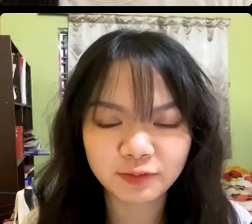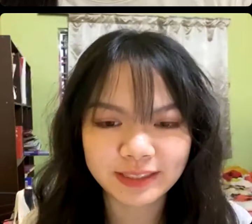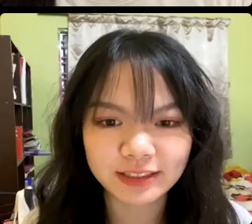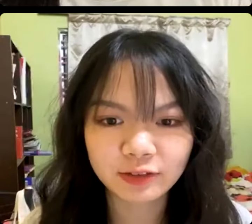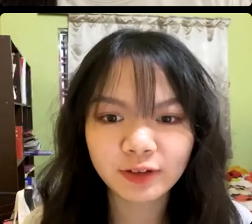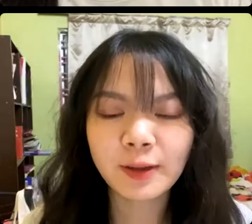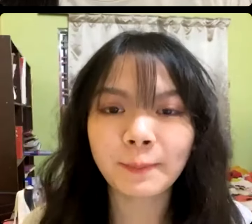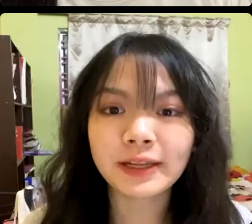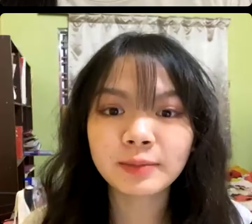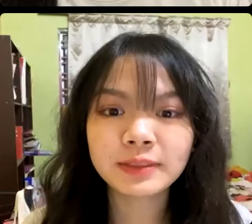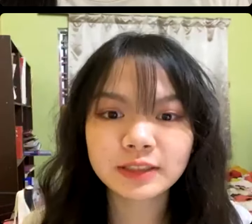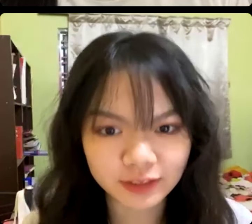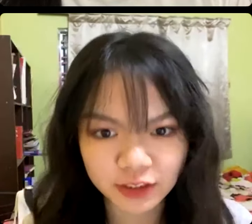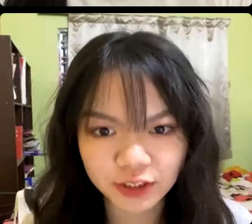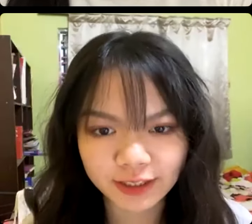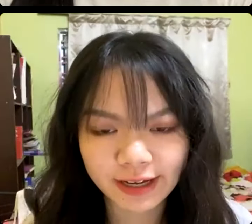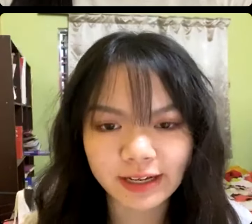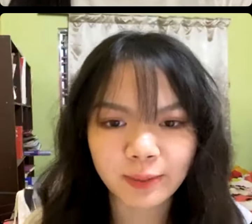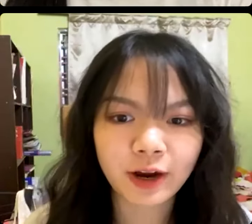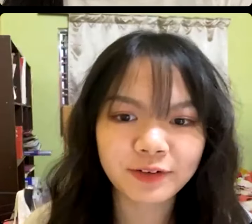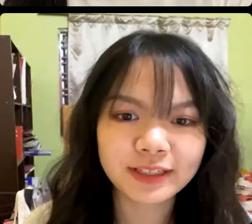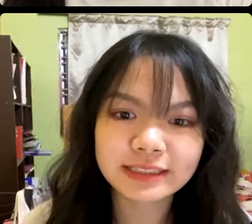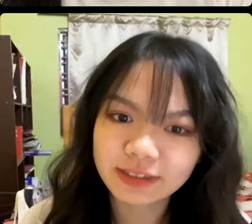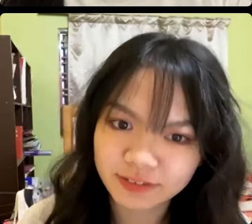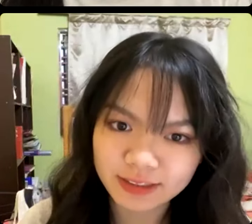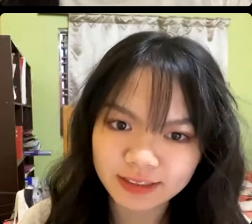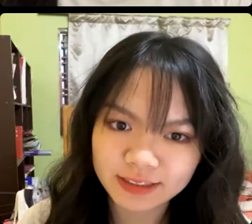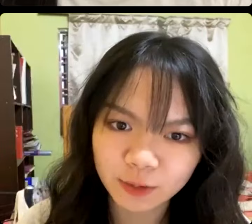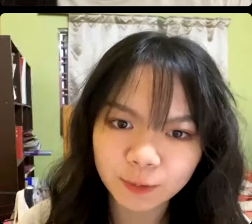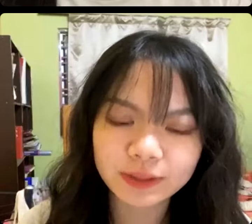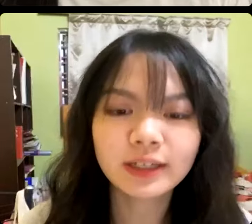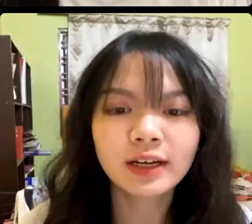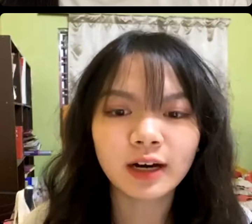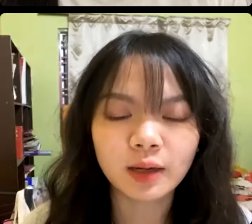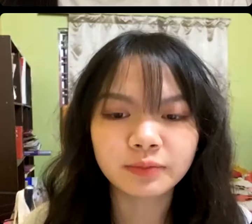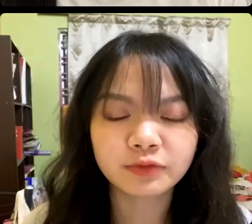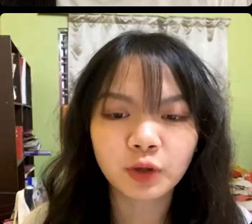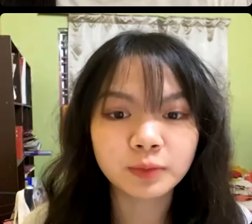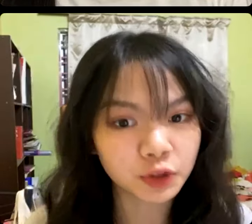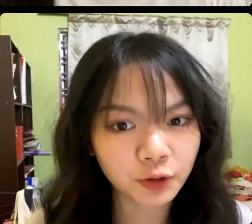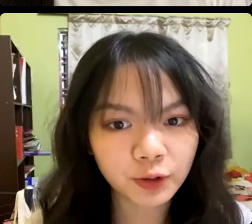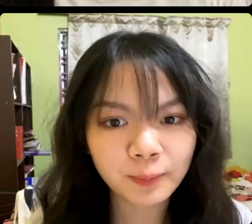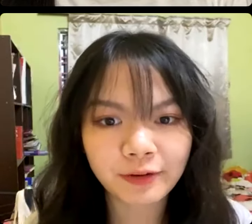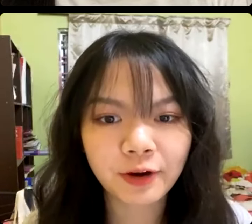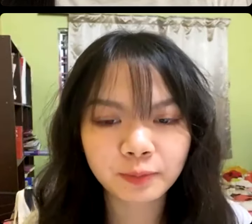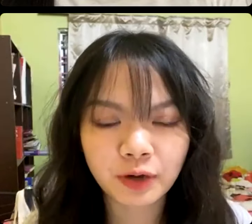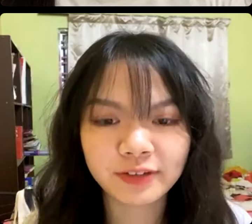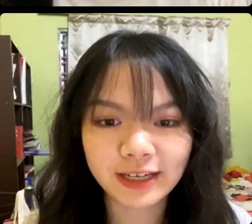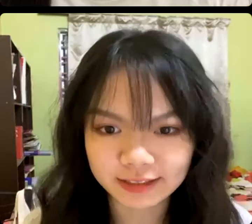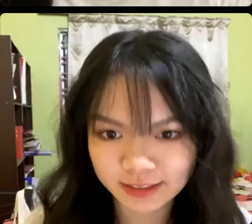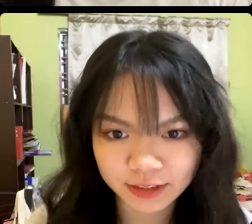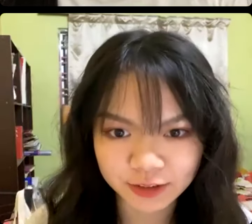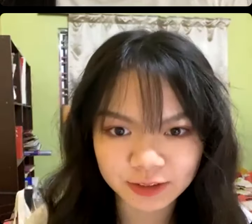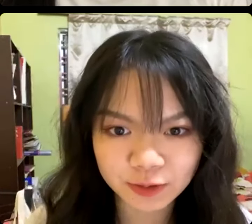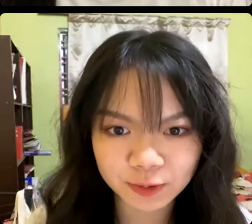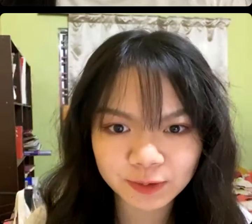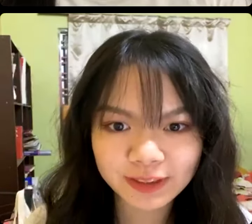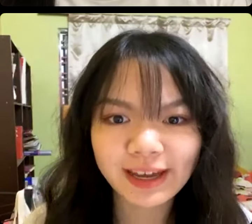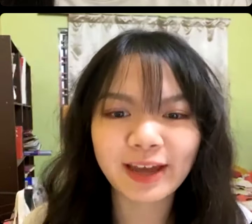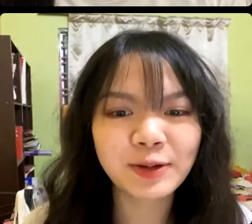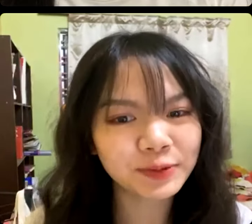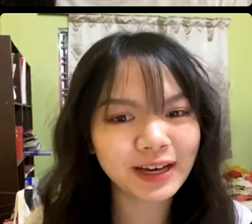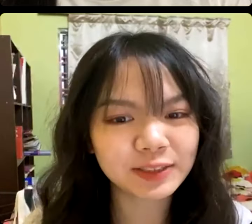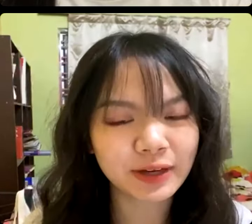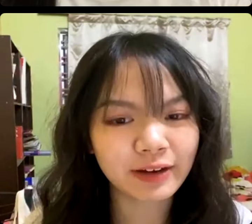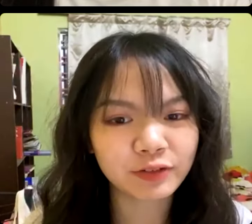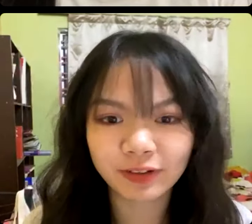introduction of myself. My name is Felicia and I'm currently 17 years old from Johor Paragon Private and International School.